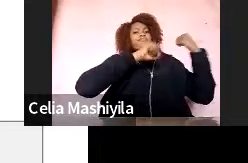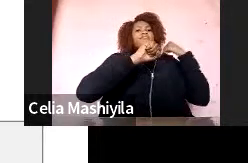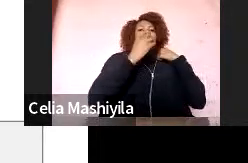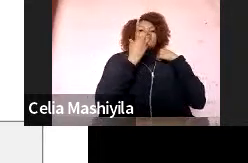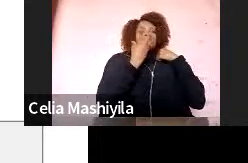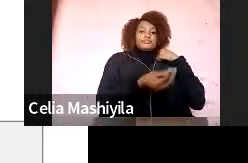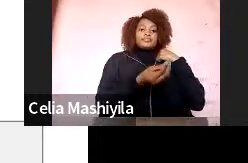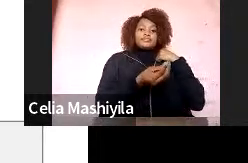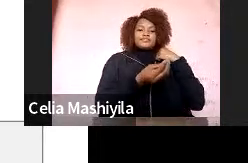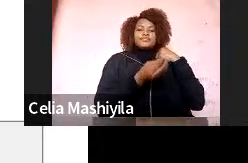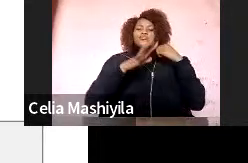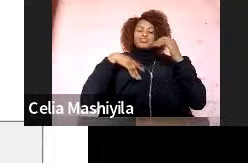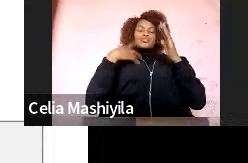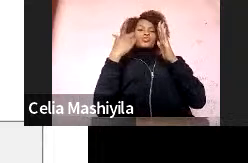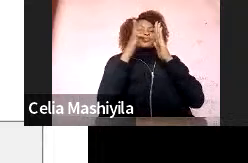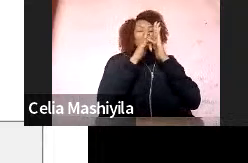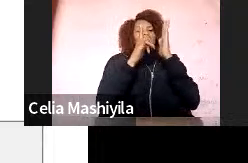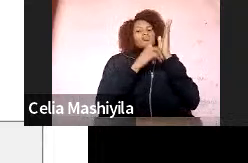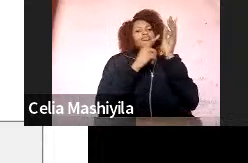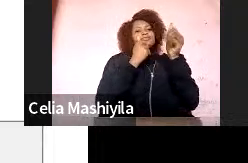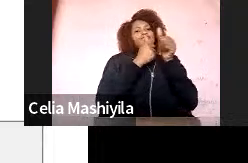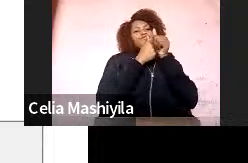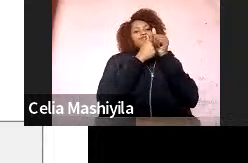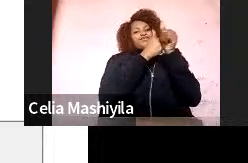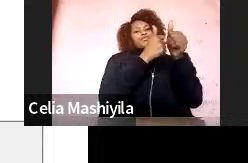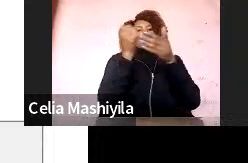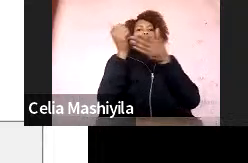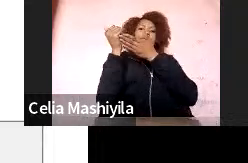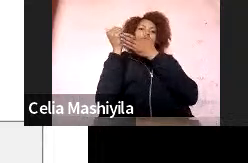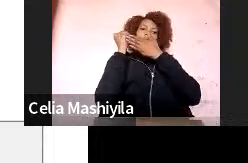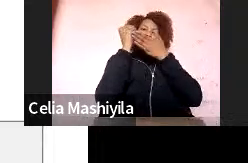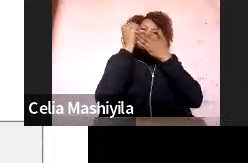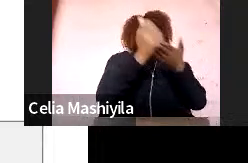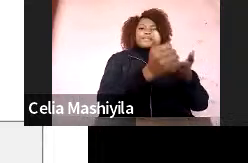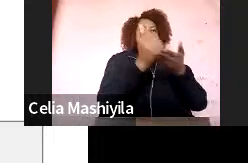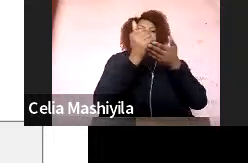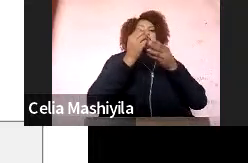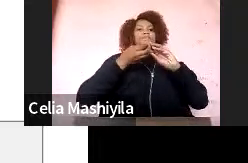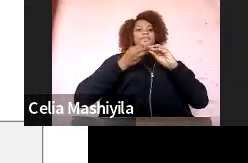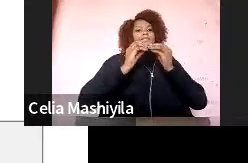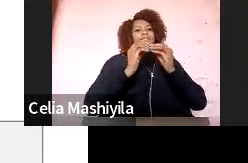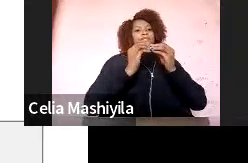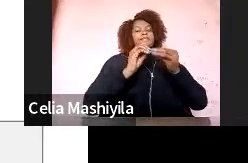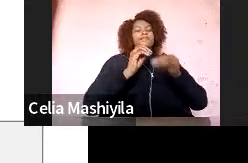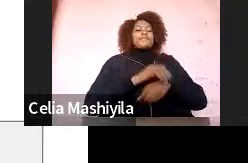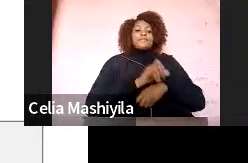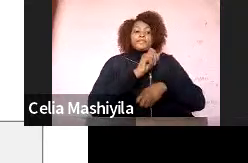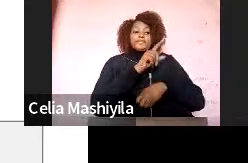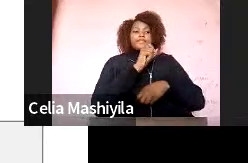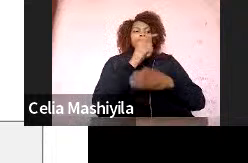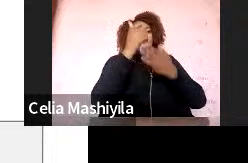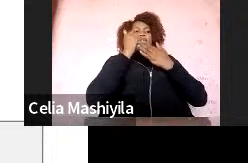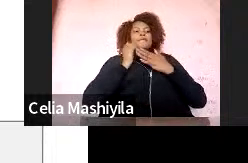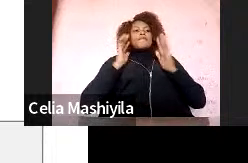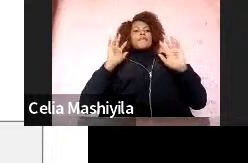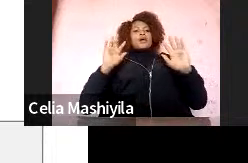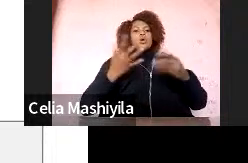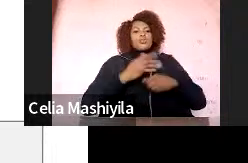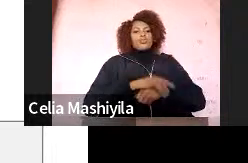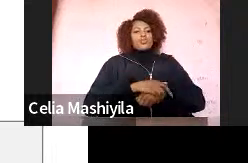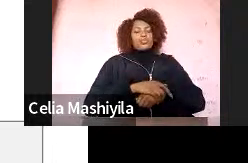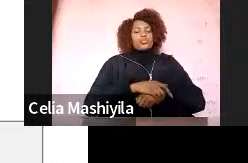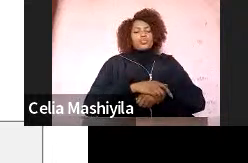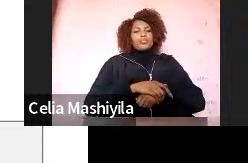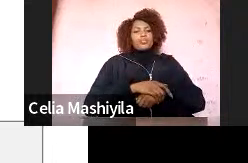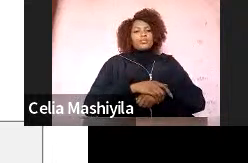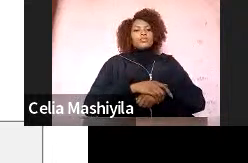SARS and the aggrieved trader. And this will help us to eliminate